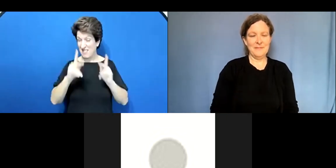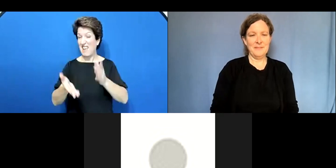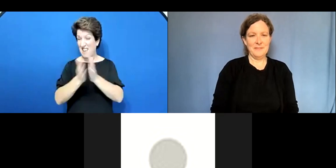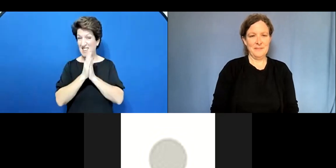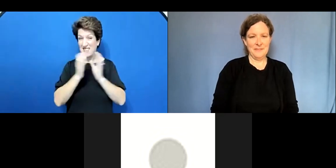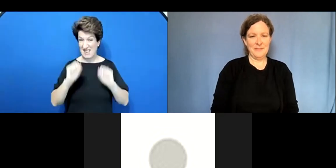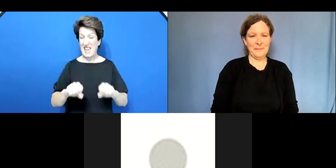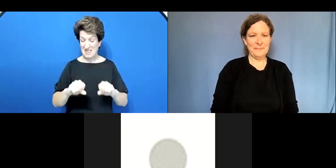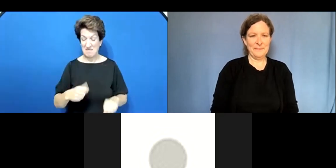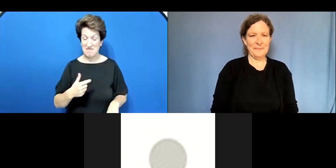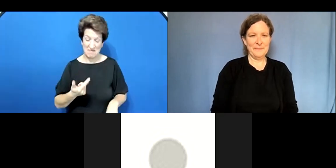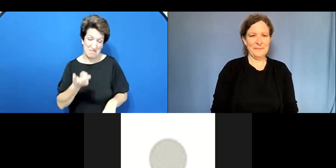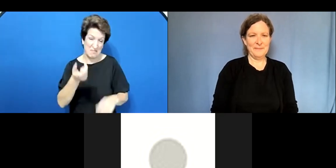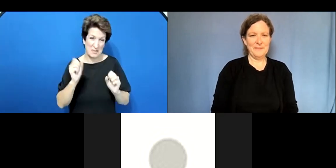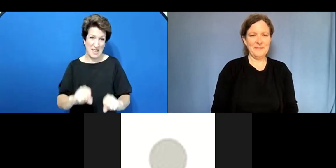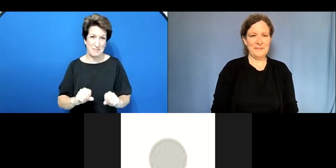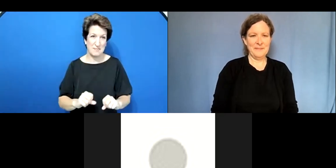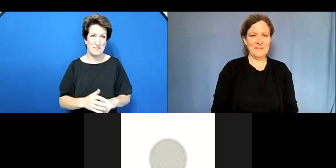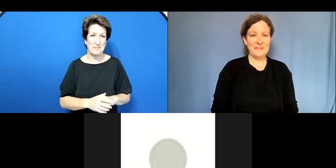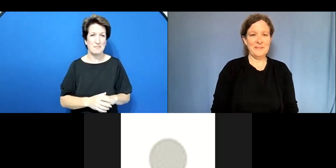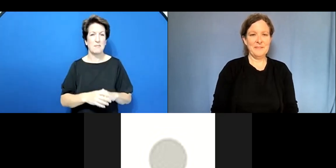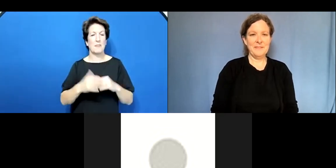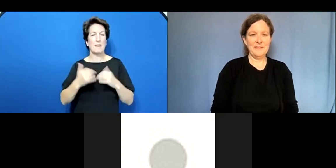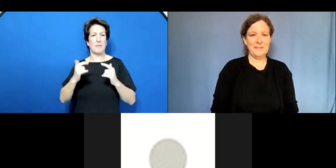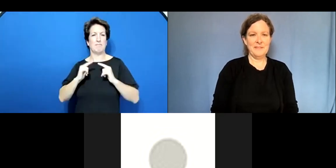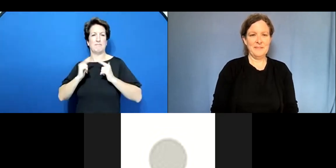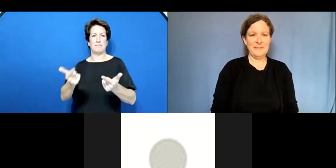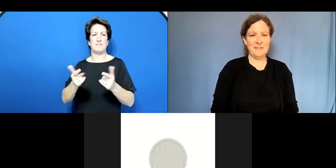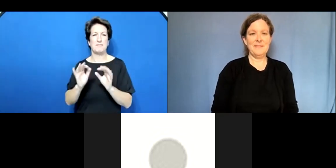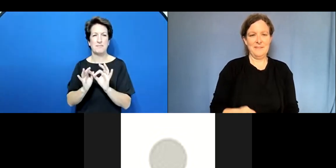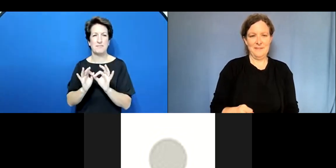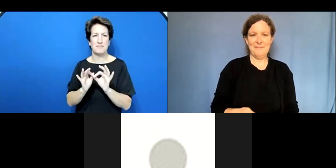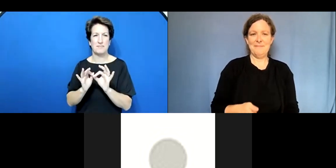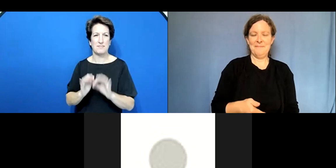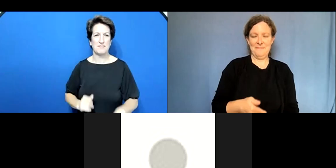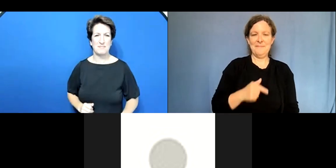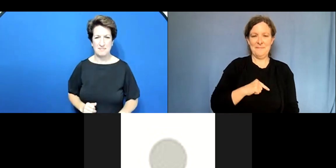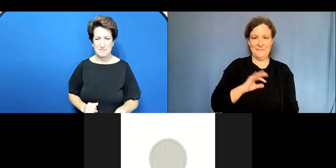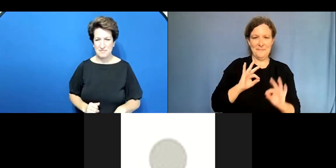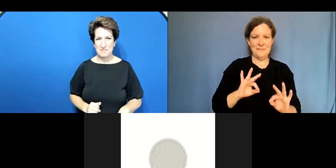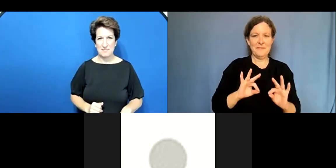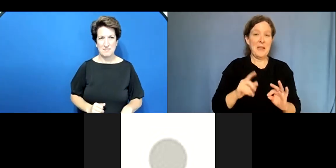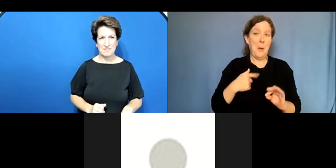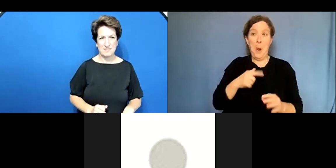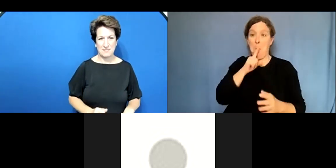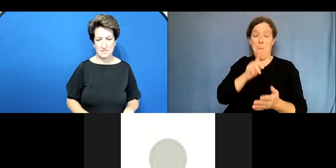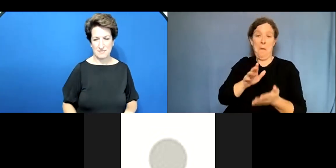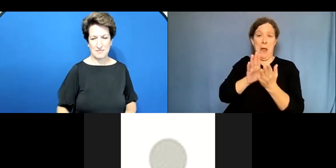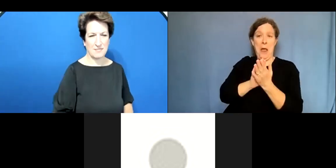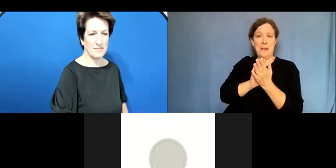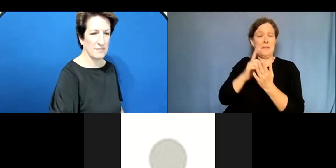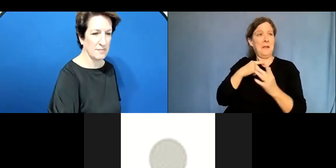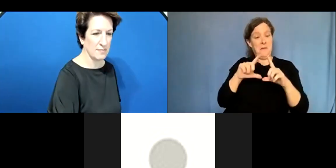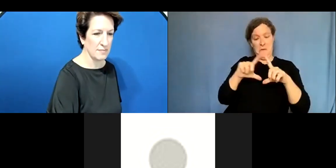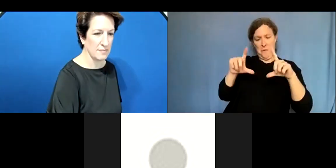can be. Oh, we just did it. We didn't even ask, but they were just like, if this is a card, because the way they saw it, if this is a card, then it should